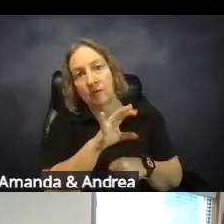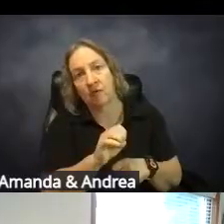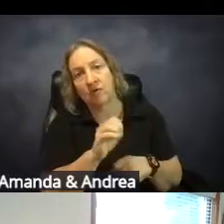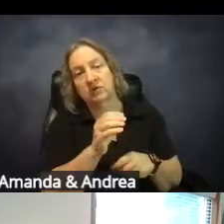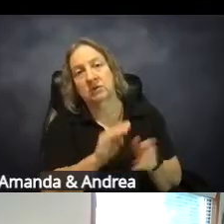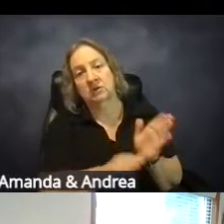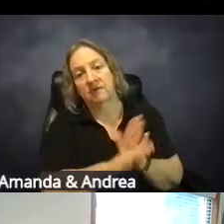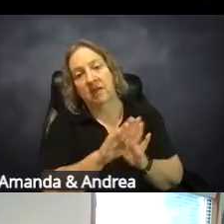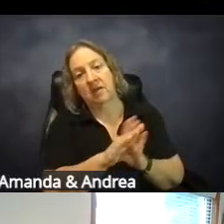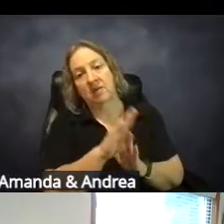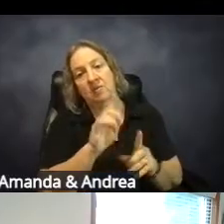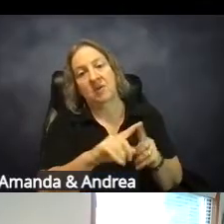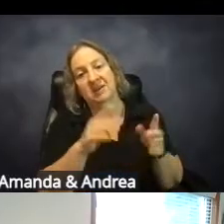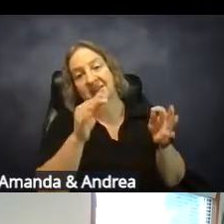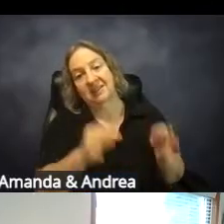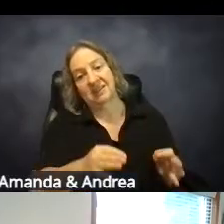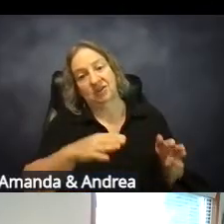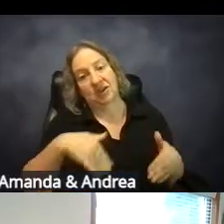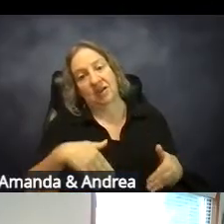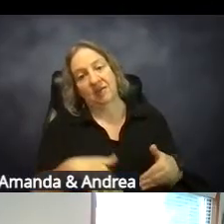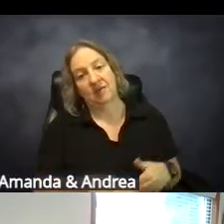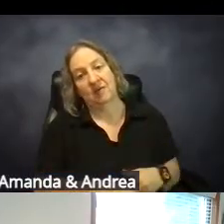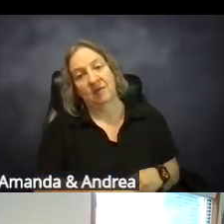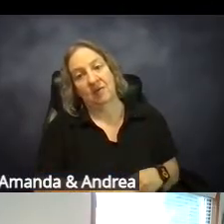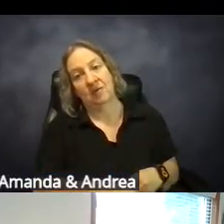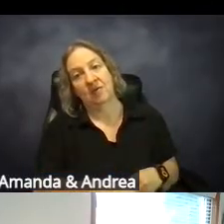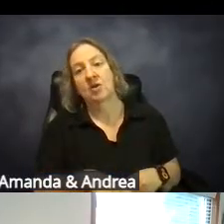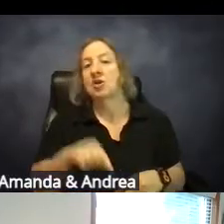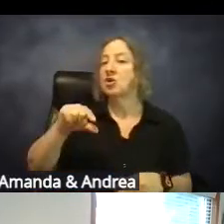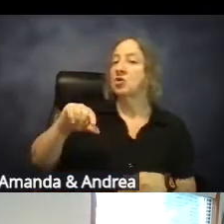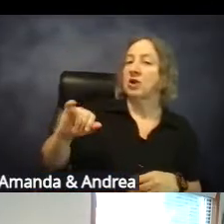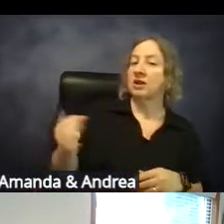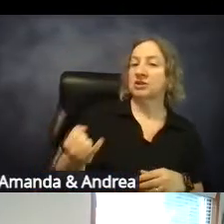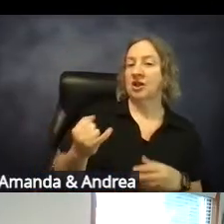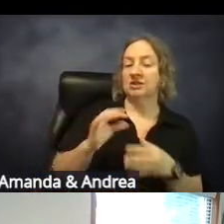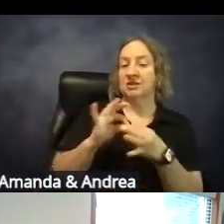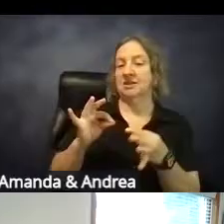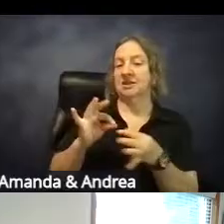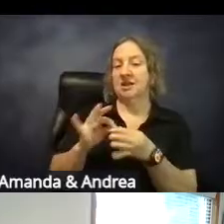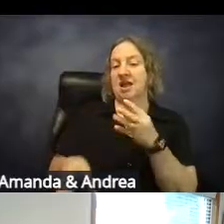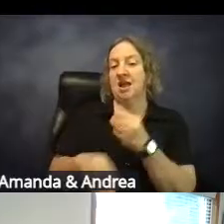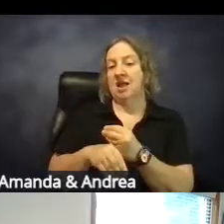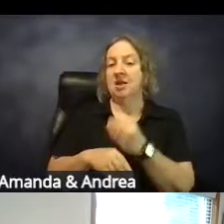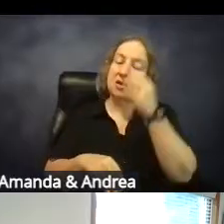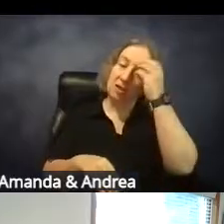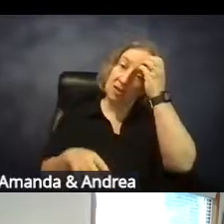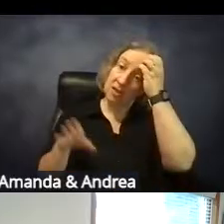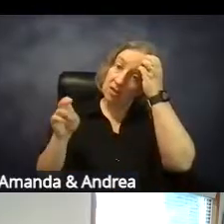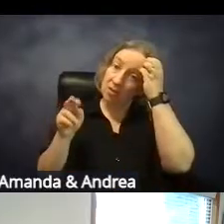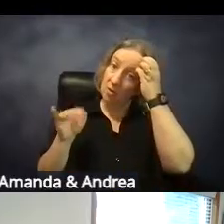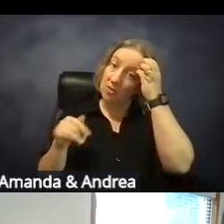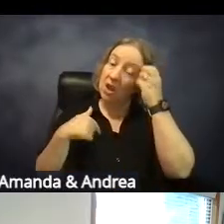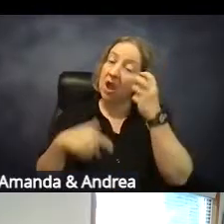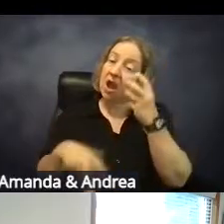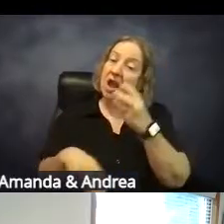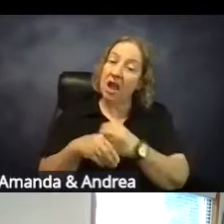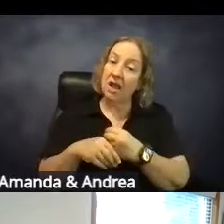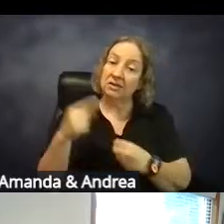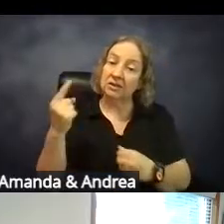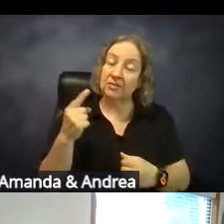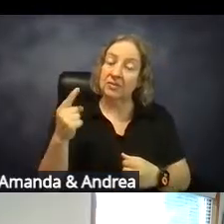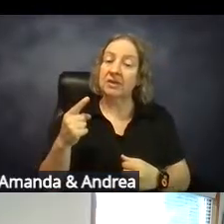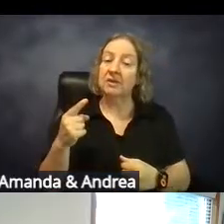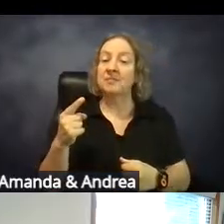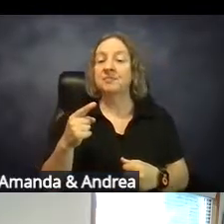decision has not been made yet. And Barbie, and Greg's going to jump in. Thanks. Barbie, if I could jump in on that.